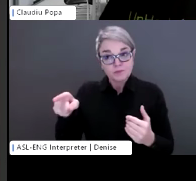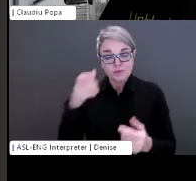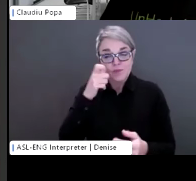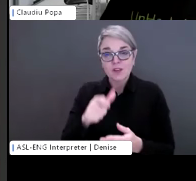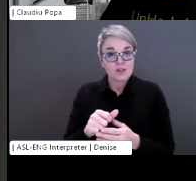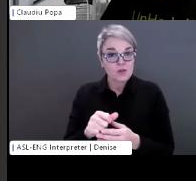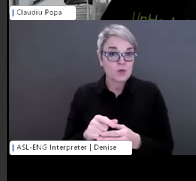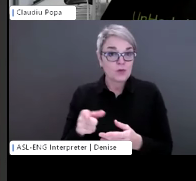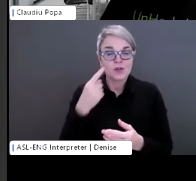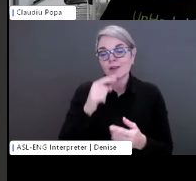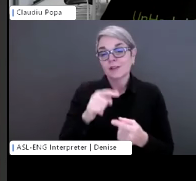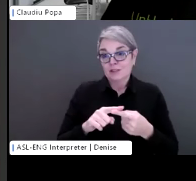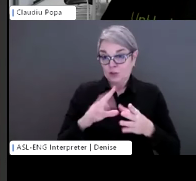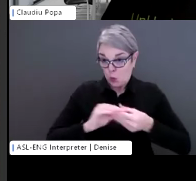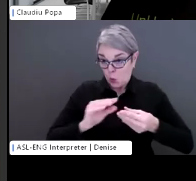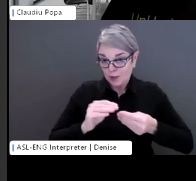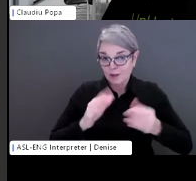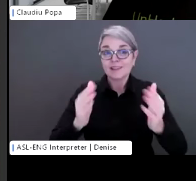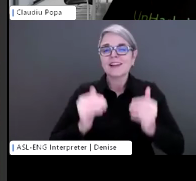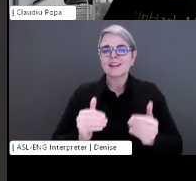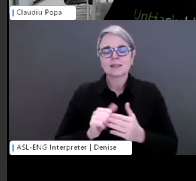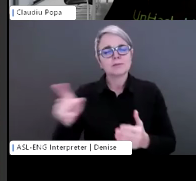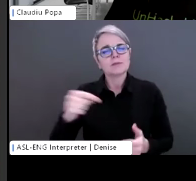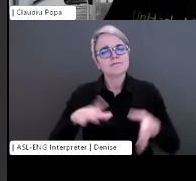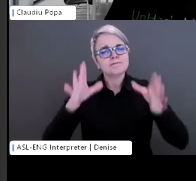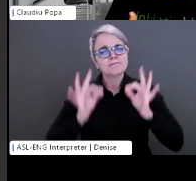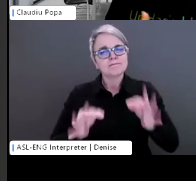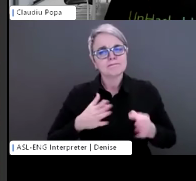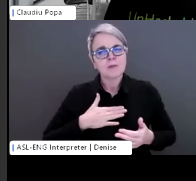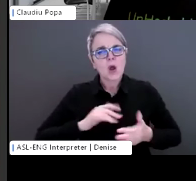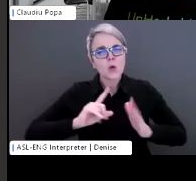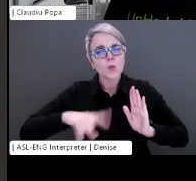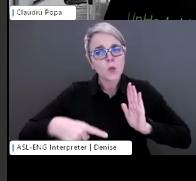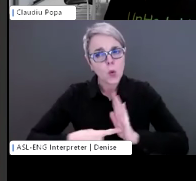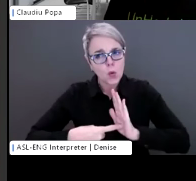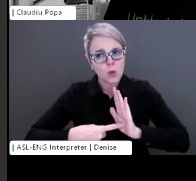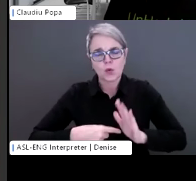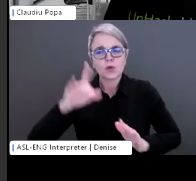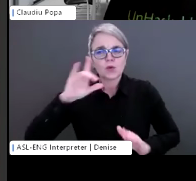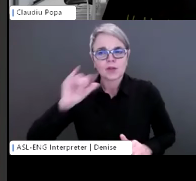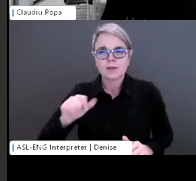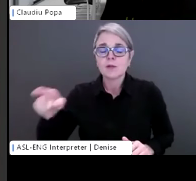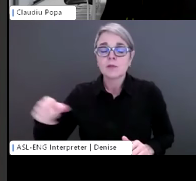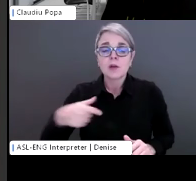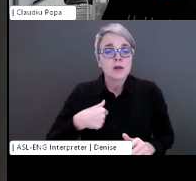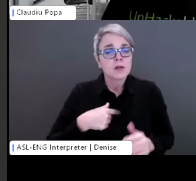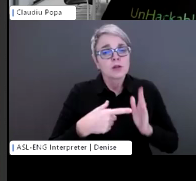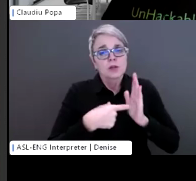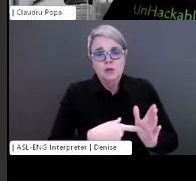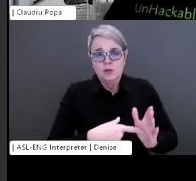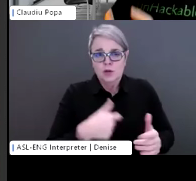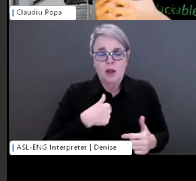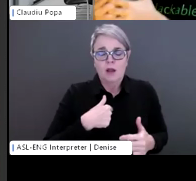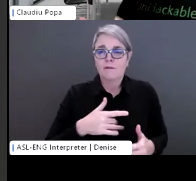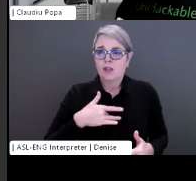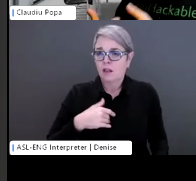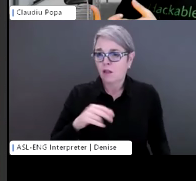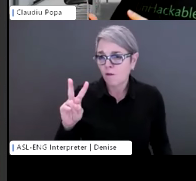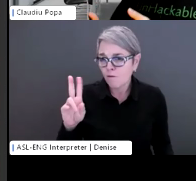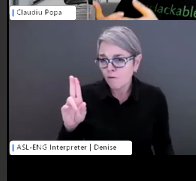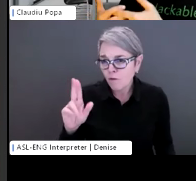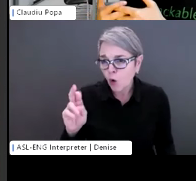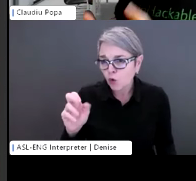you need to appear vulnerable. You need to appear authoritative. You decide if you want